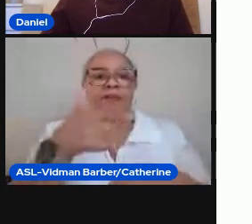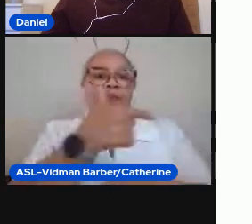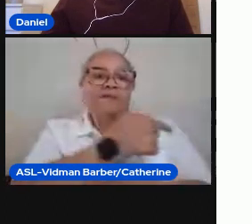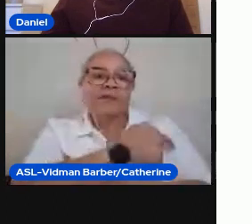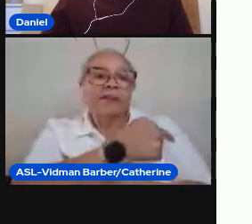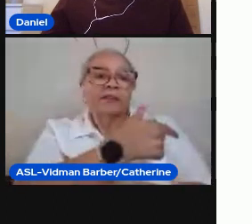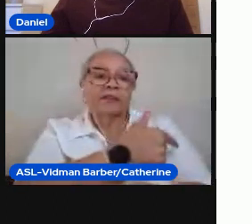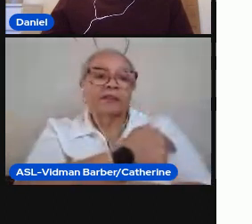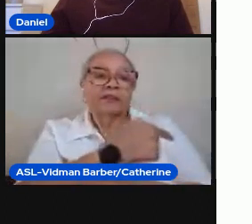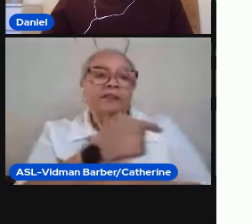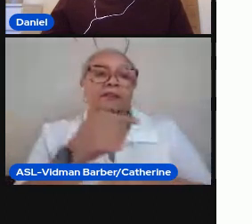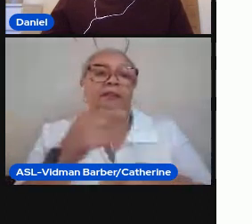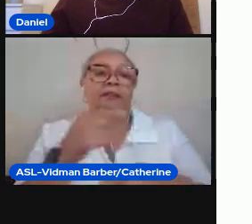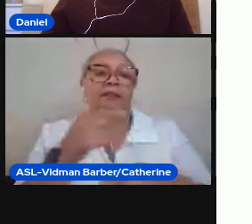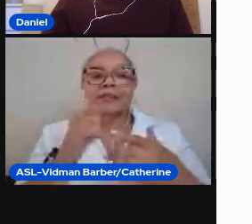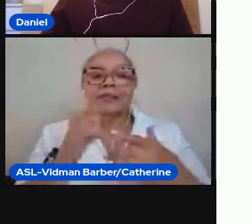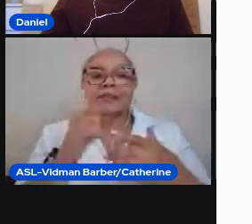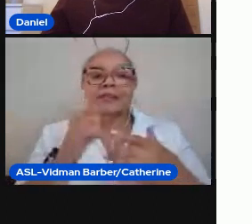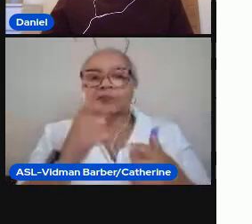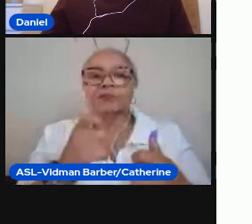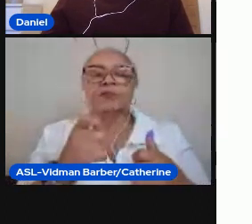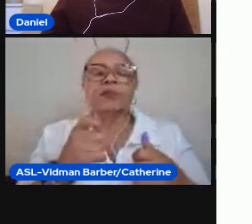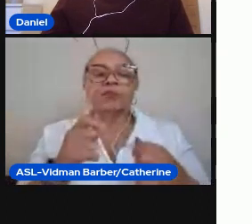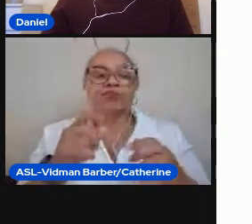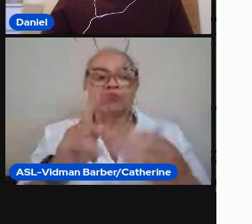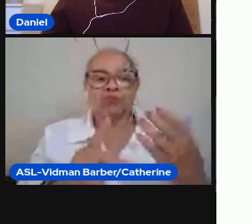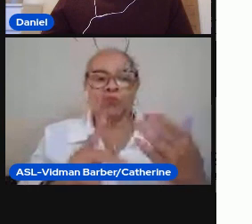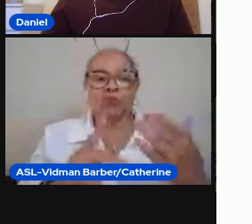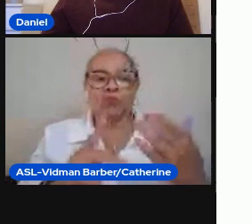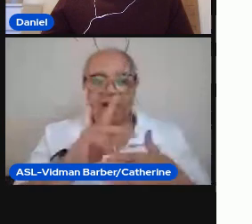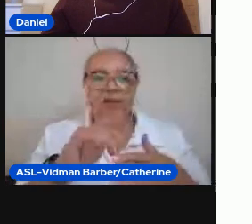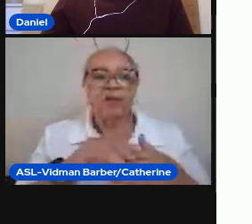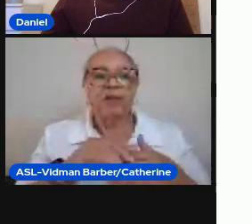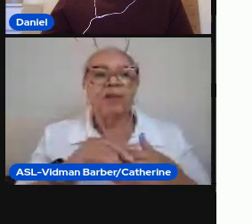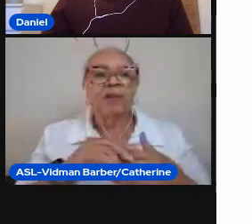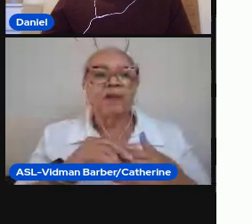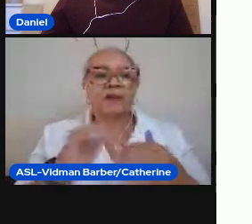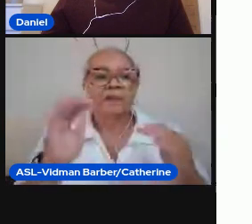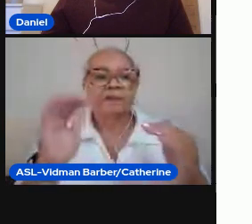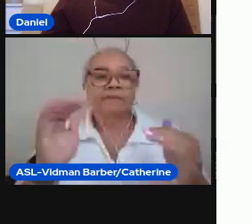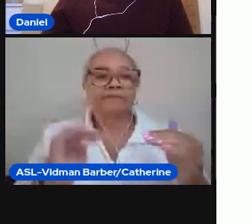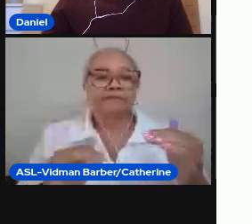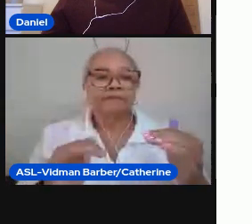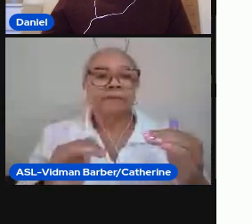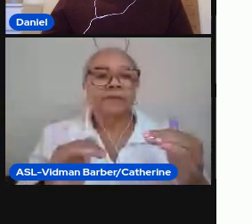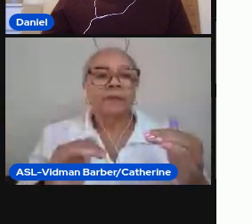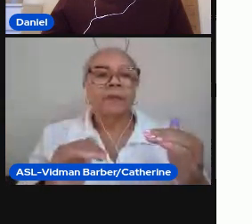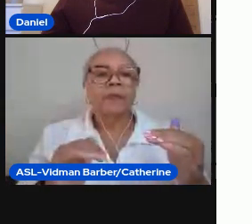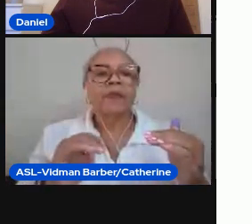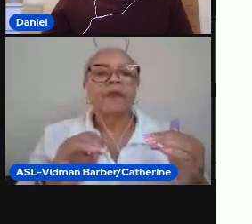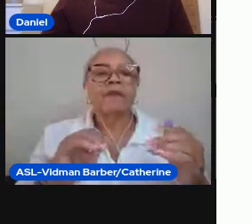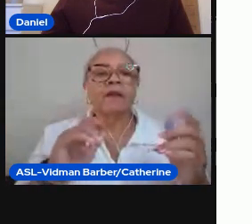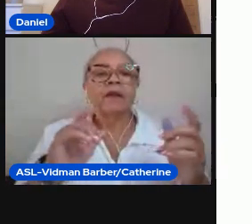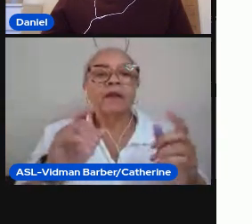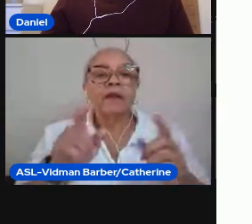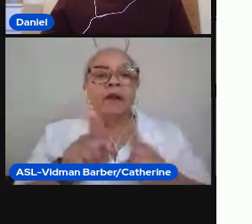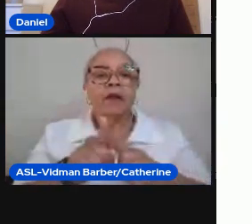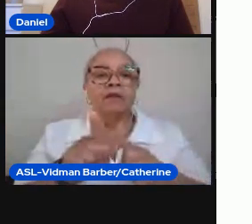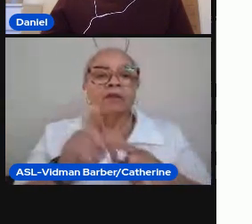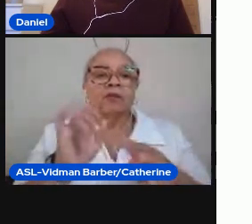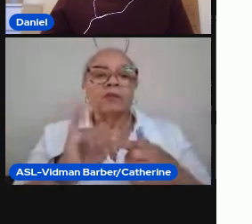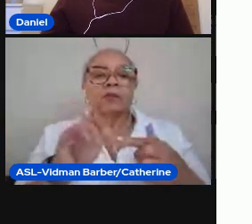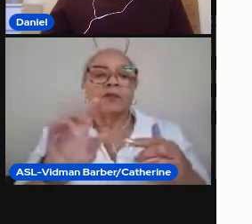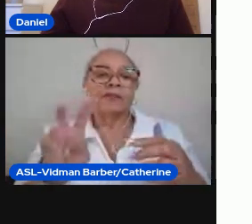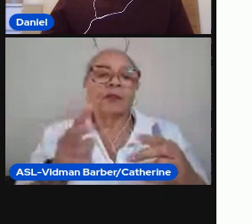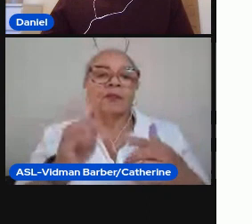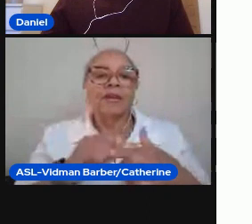an interesting reactogenicity profile. A lot of this gene perturbation was dominated by neutrophils,